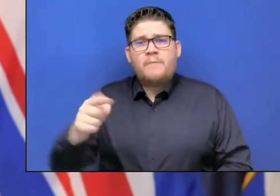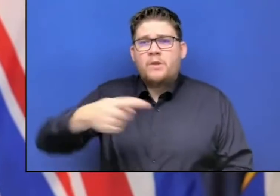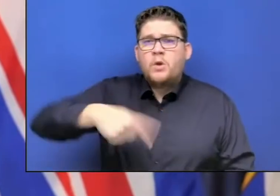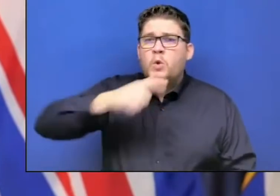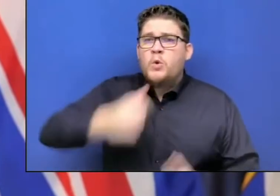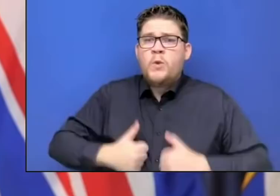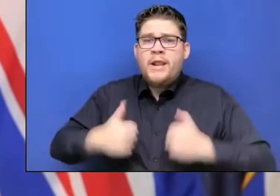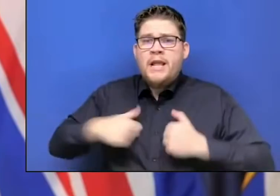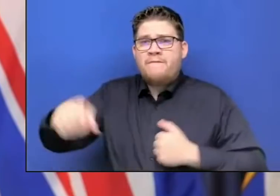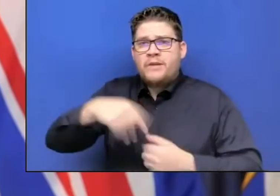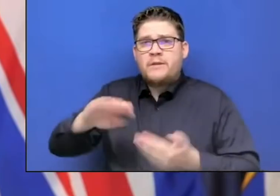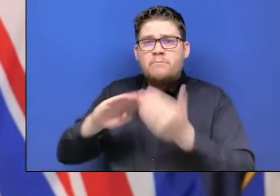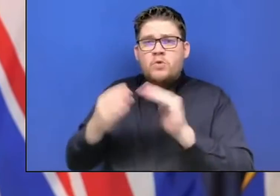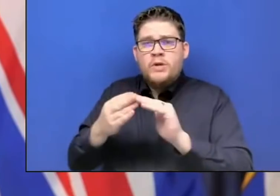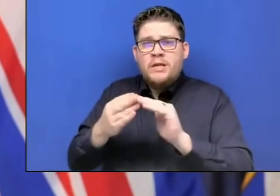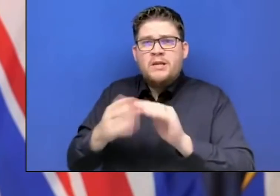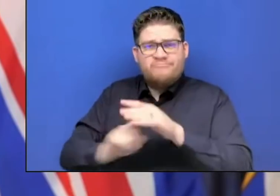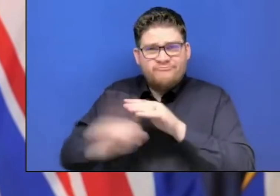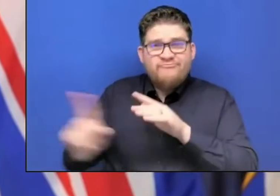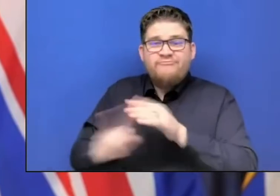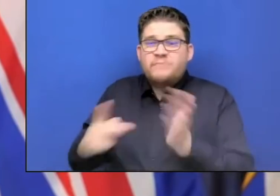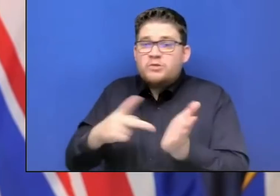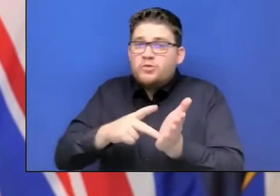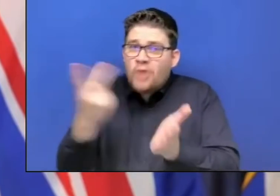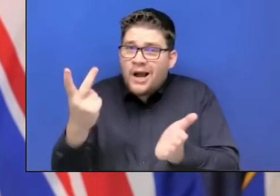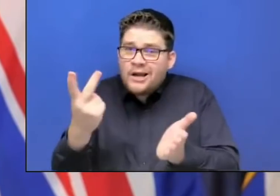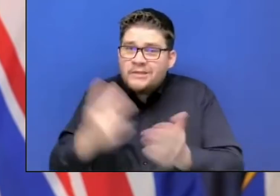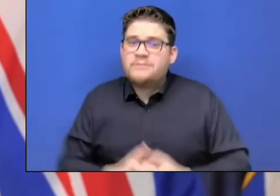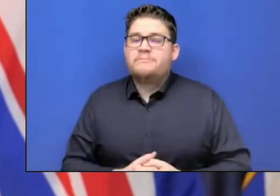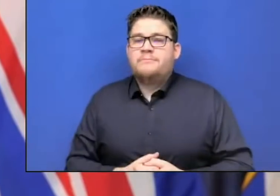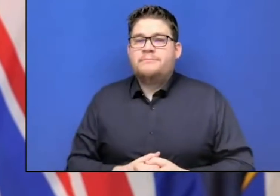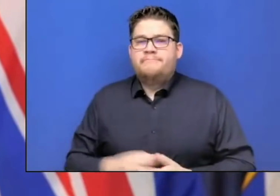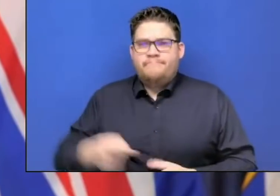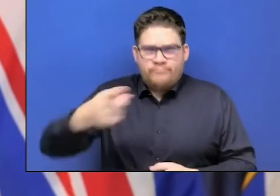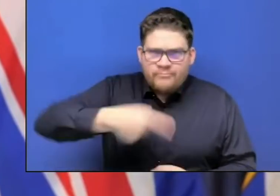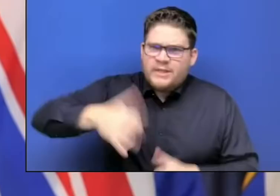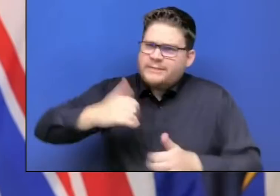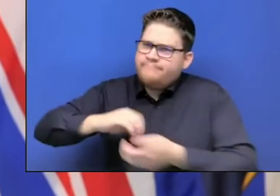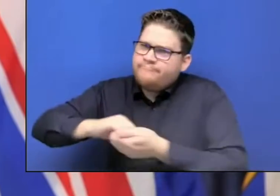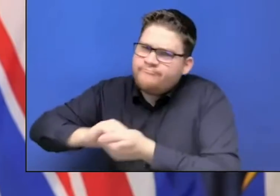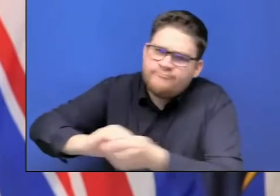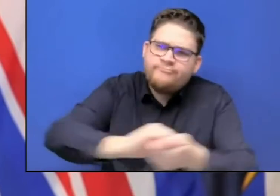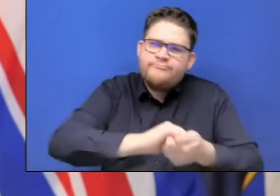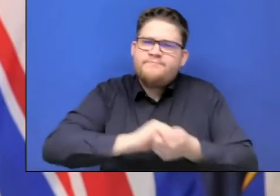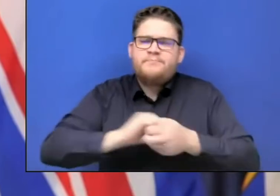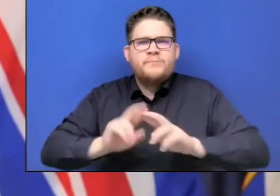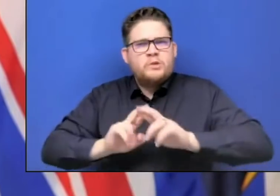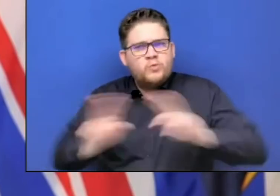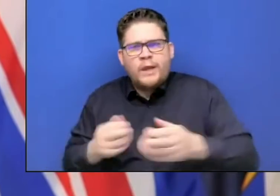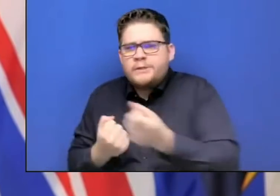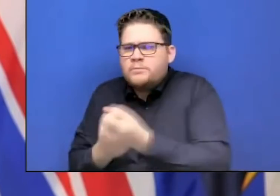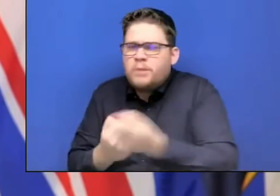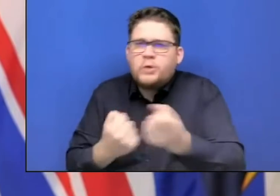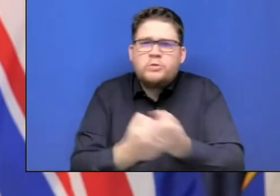but twice in the past number of weeks, stand ready to work together and cooperate with their neighbors and communities right around